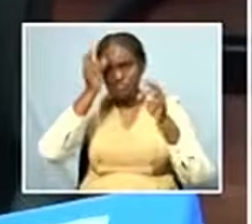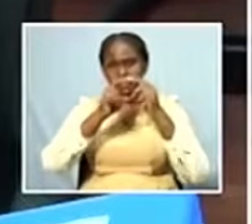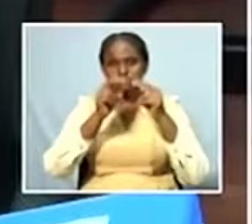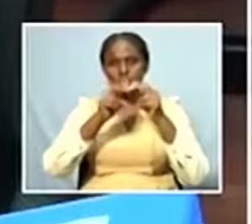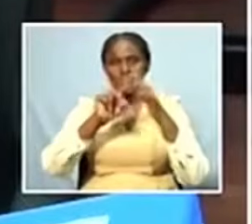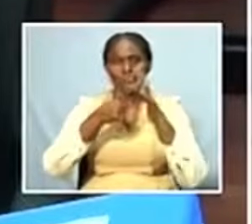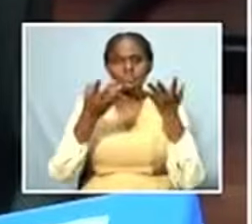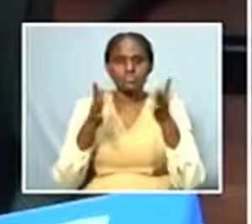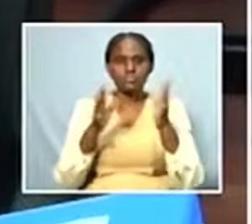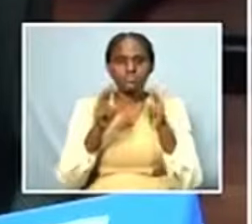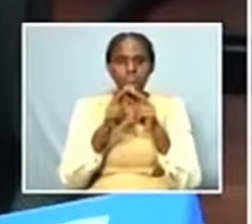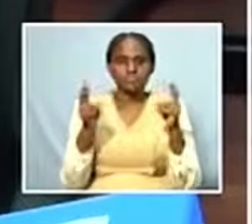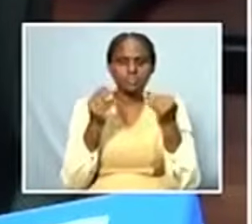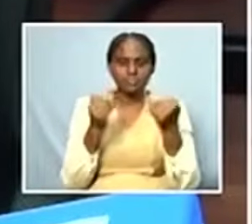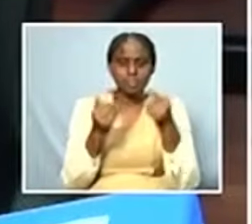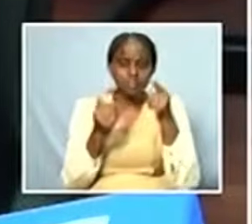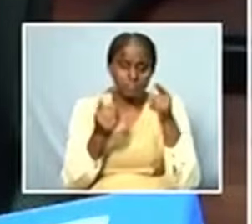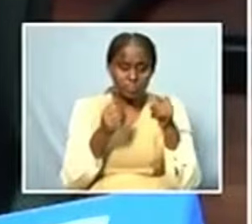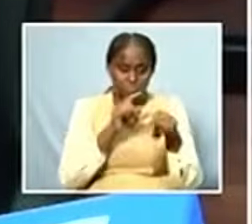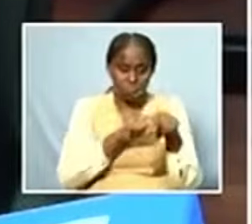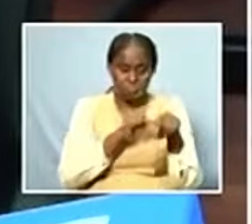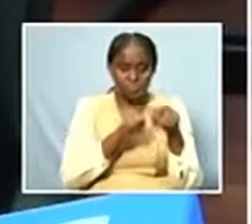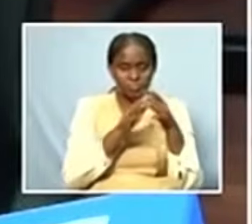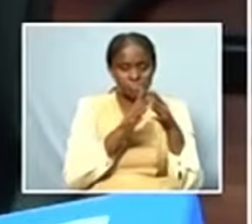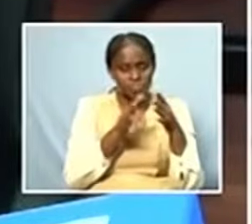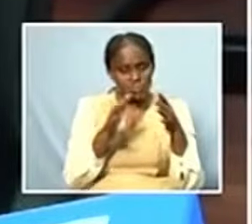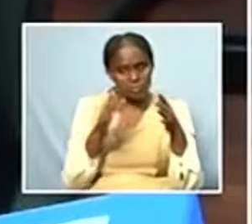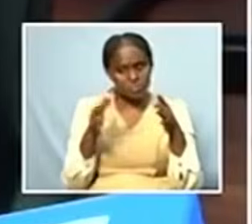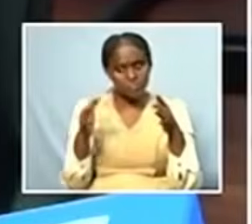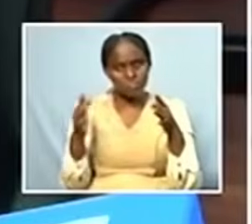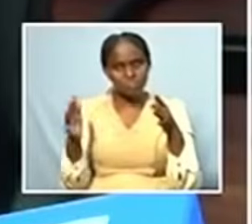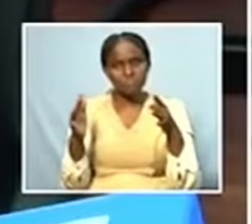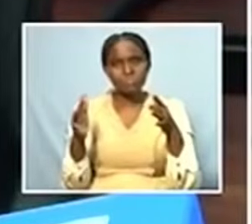started. So that period,